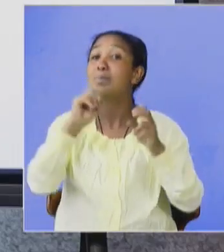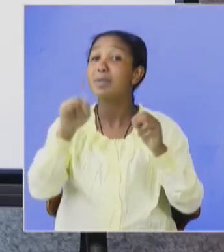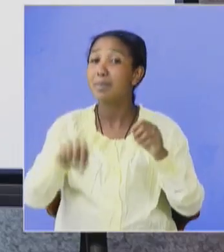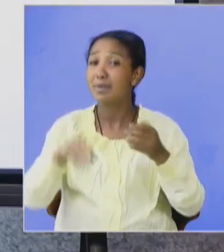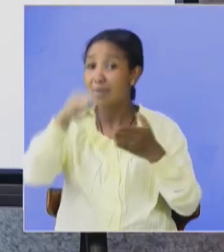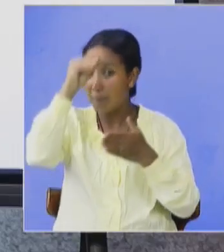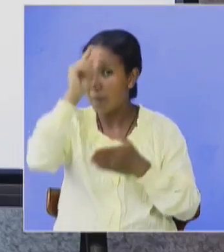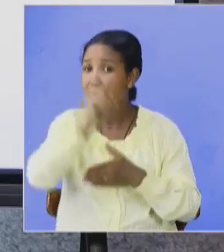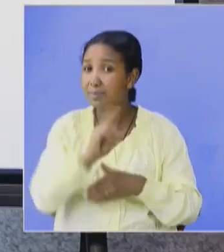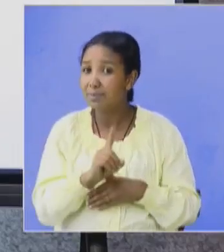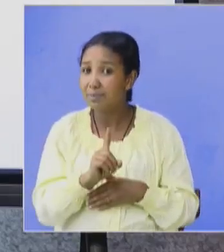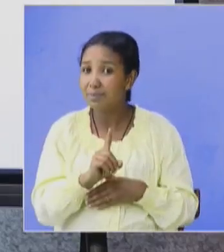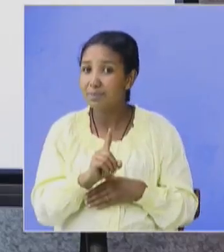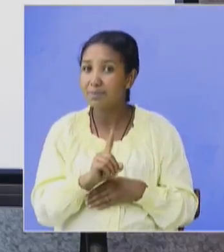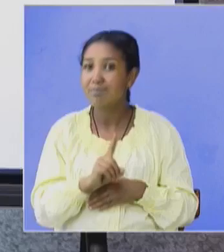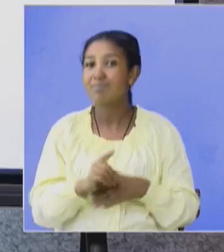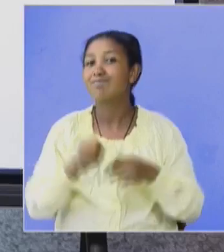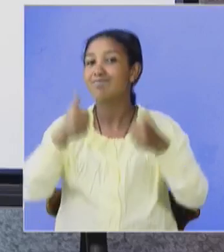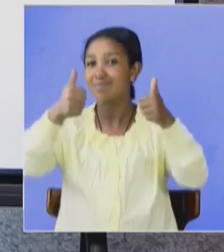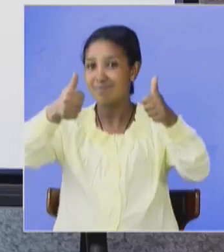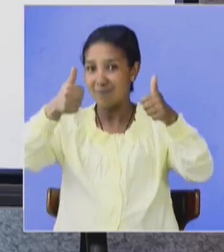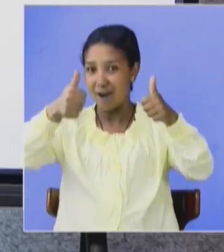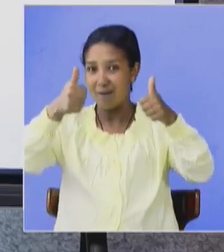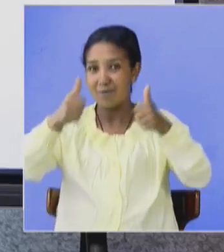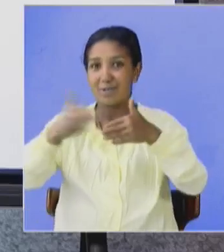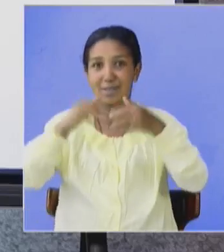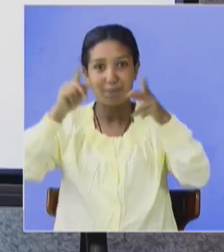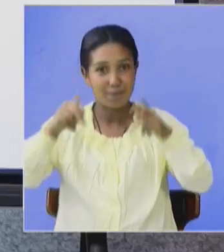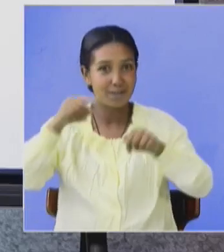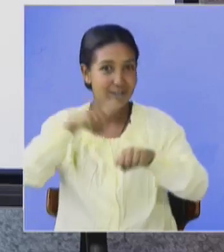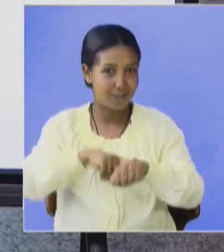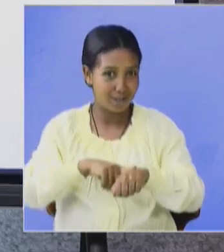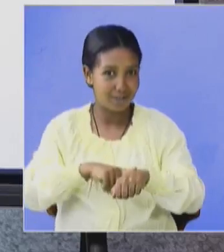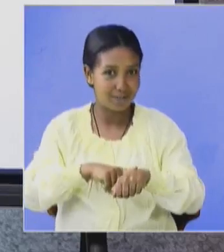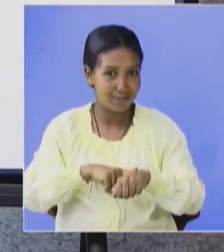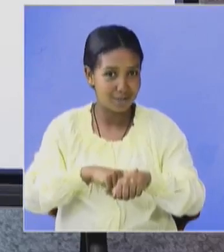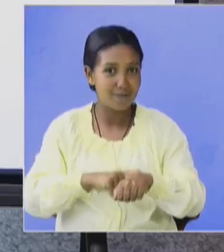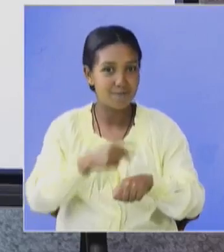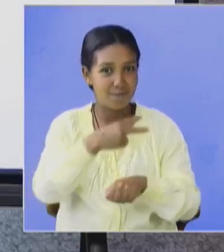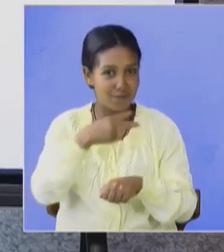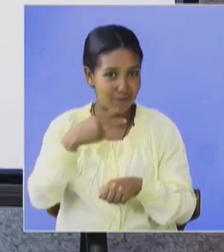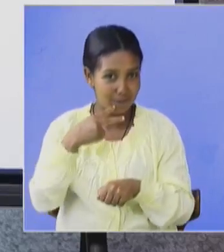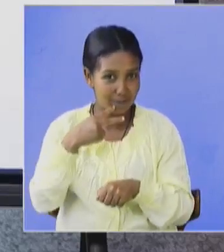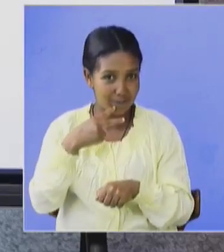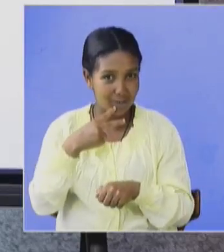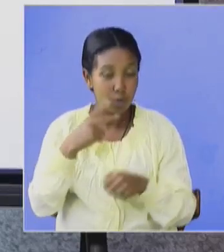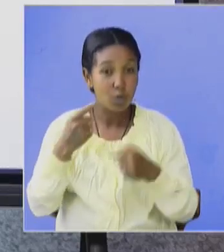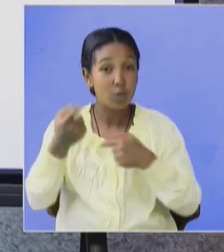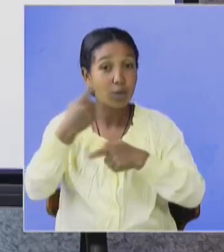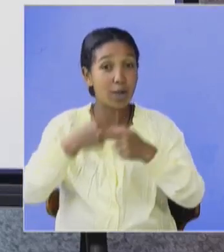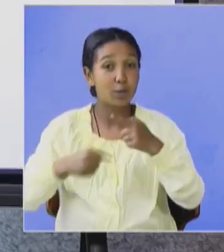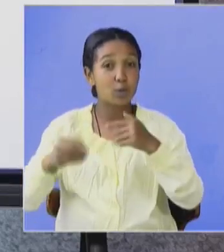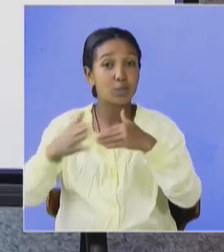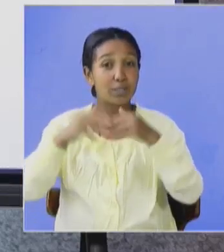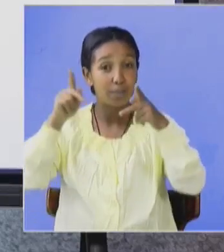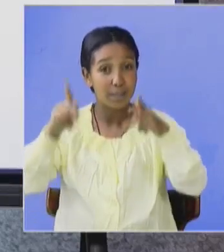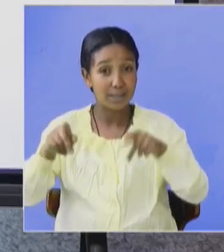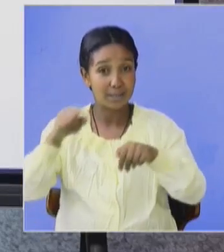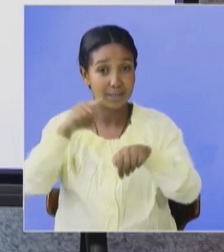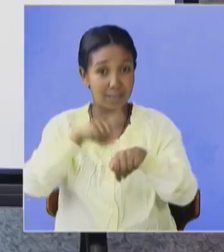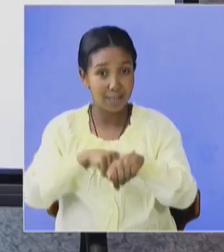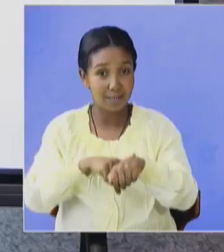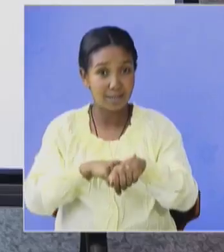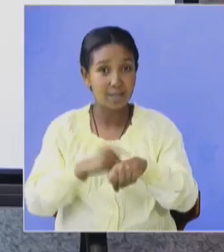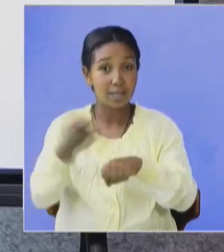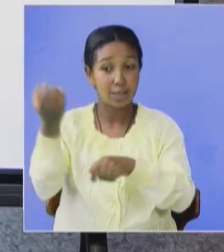students? Bravo, students. Simple present tense, verbs. When we come to simple present tense,